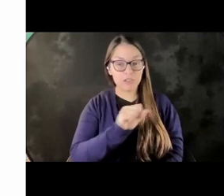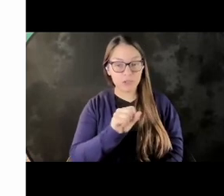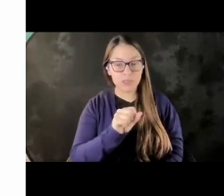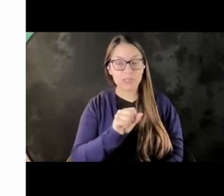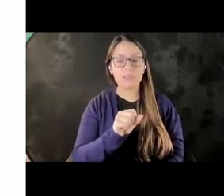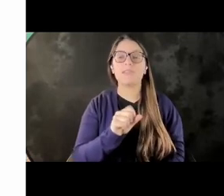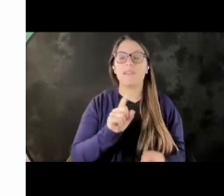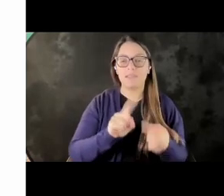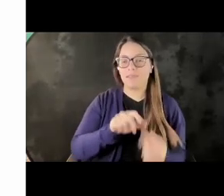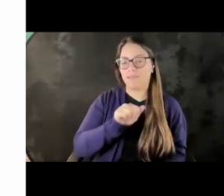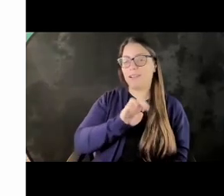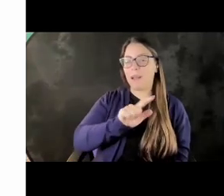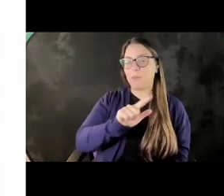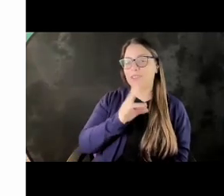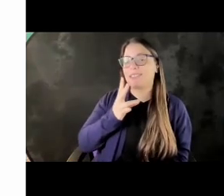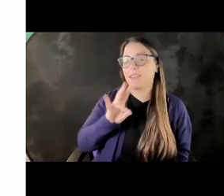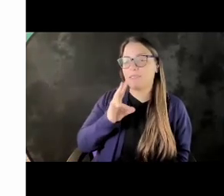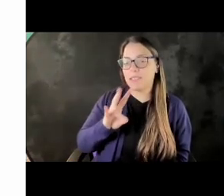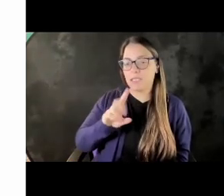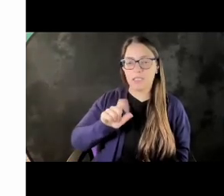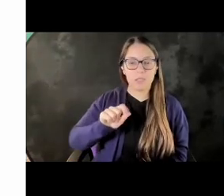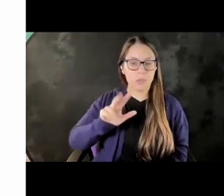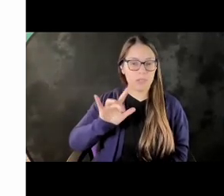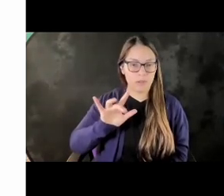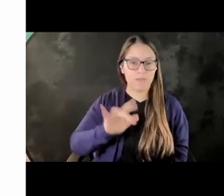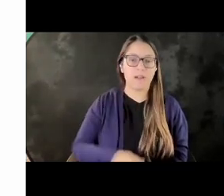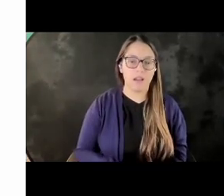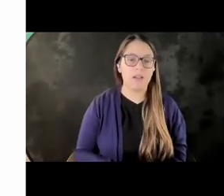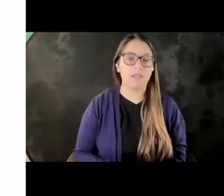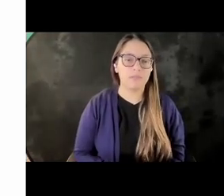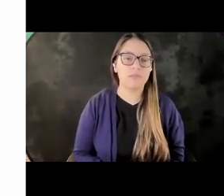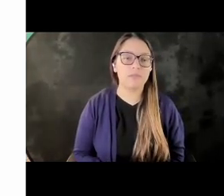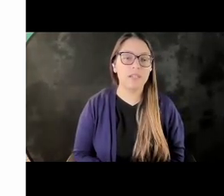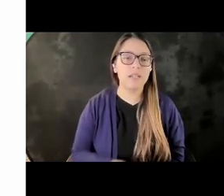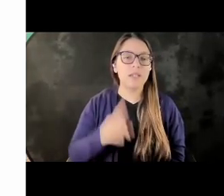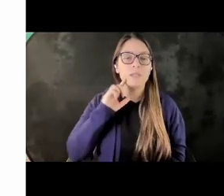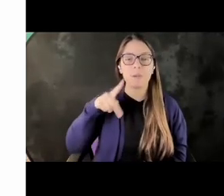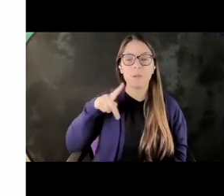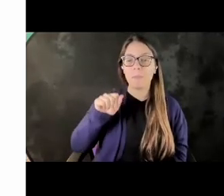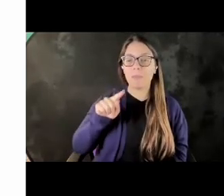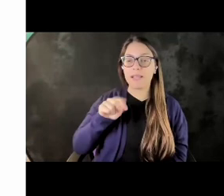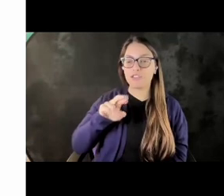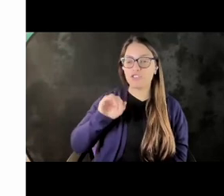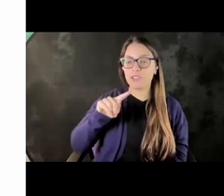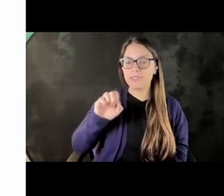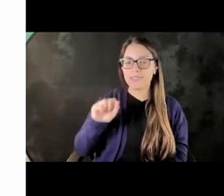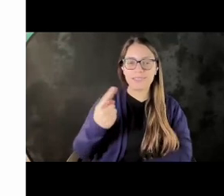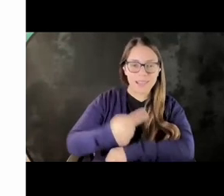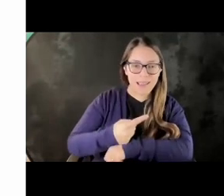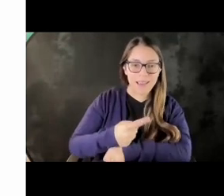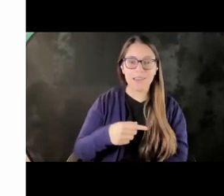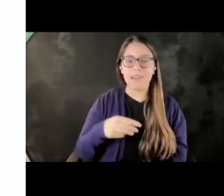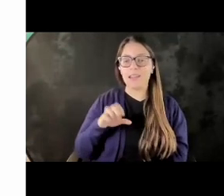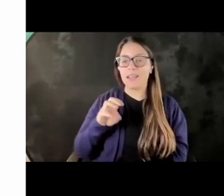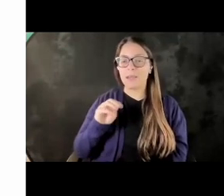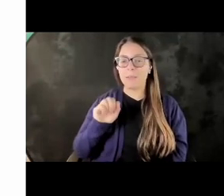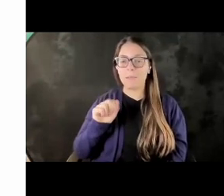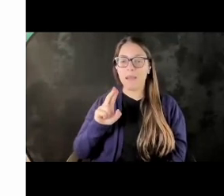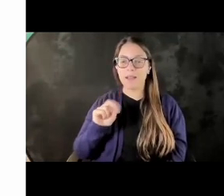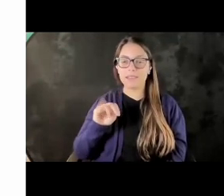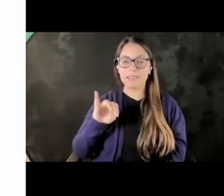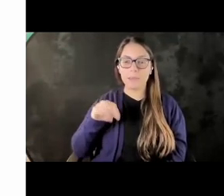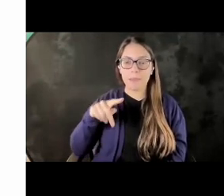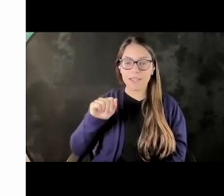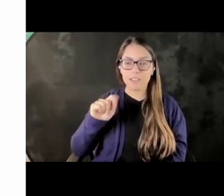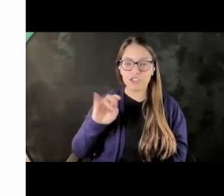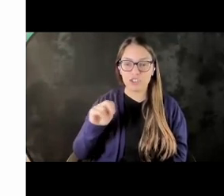of 2025 due to Patriots' Day and Emancipation Day holidays. Now, if a taxpayer resides